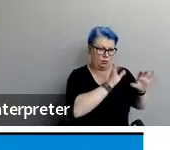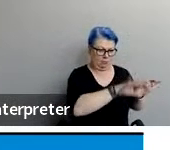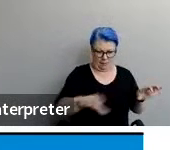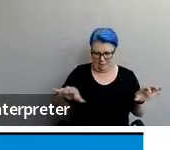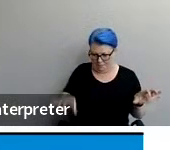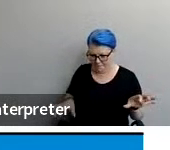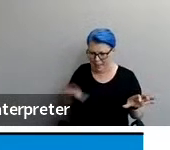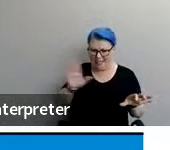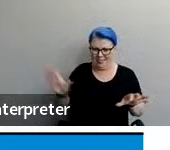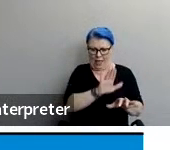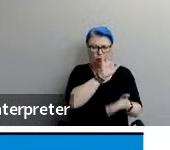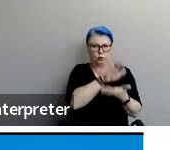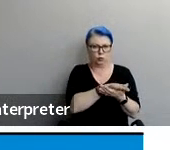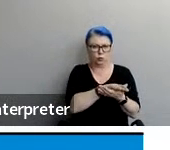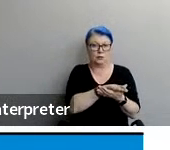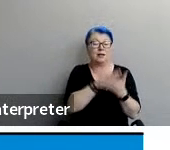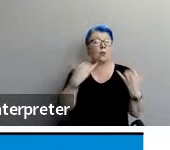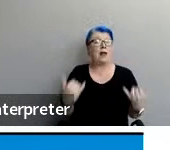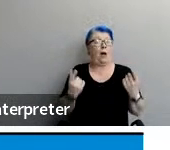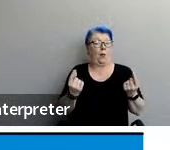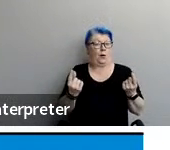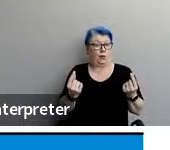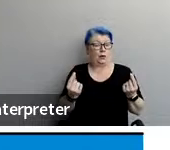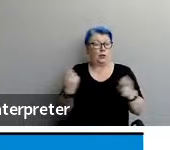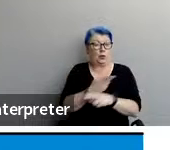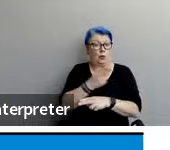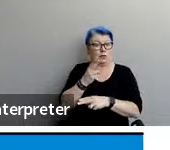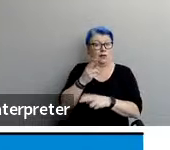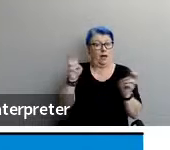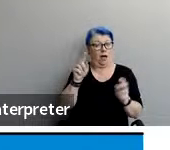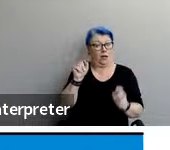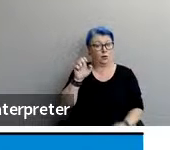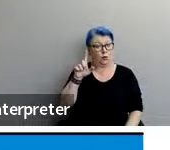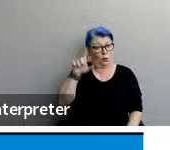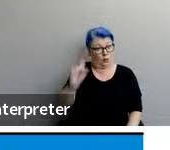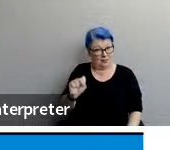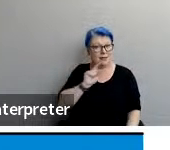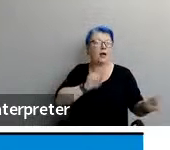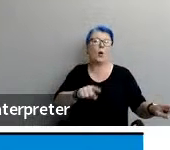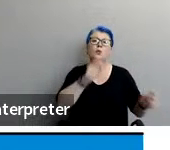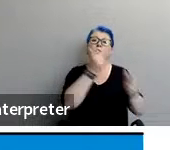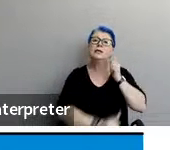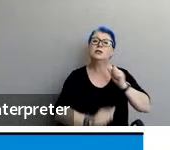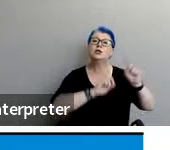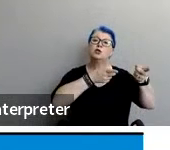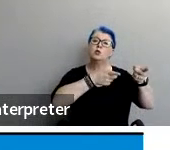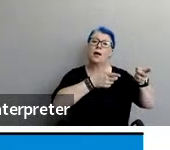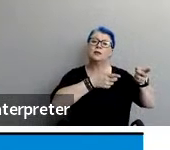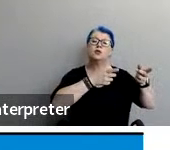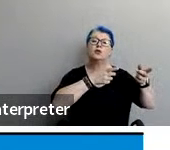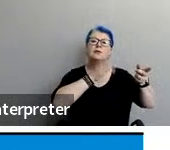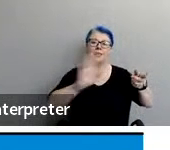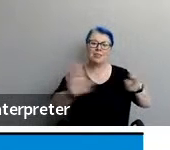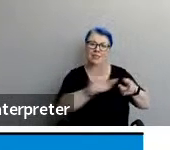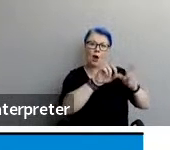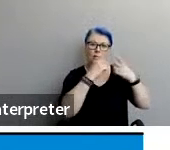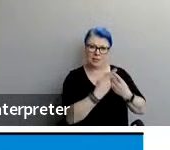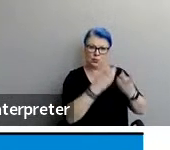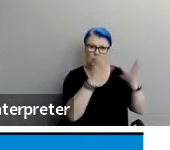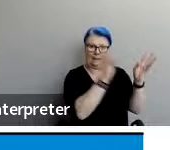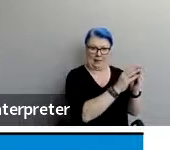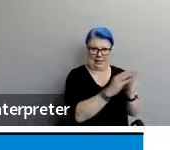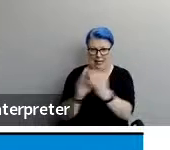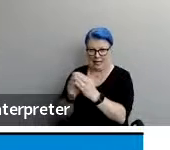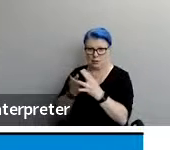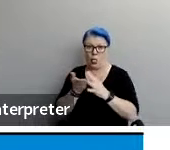so now their next steps are to take those tools and actually go to each of the directors' district meetings through